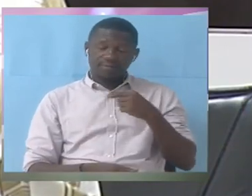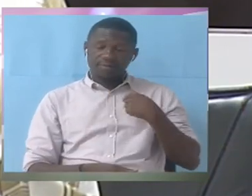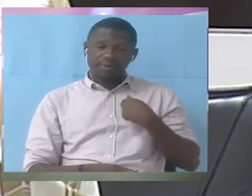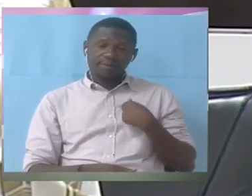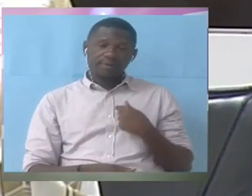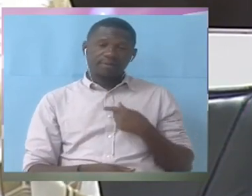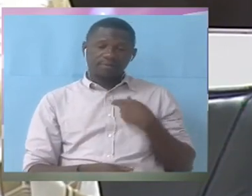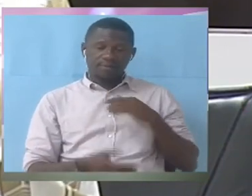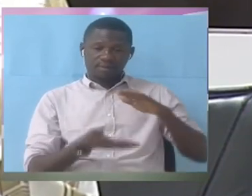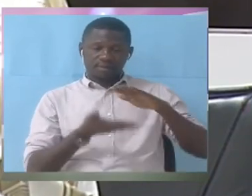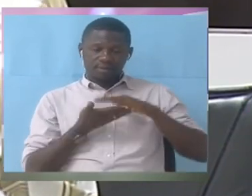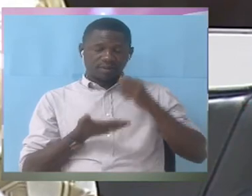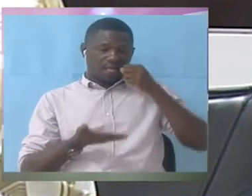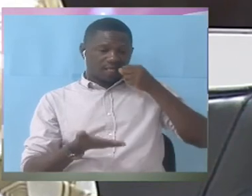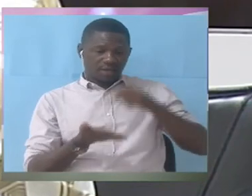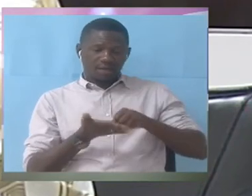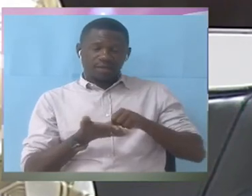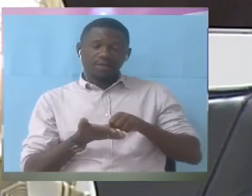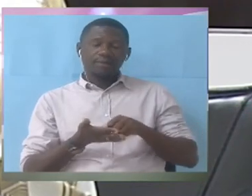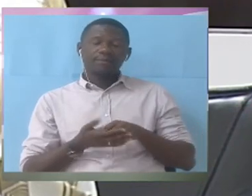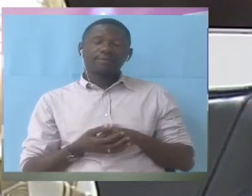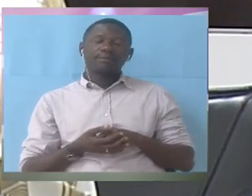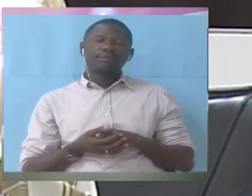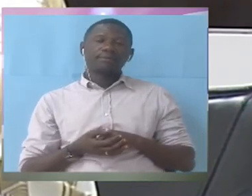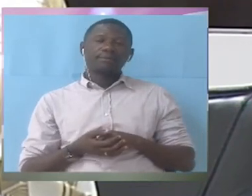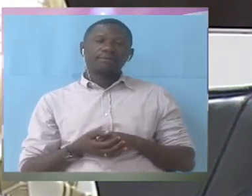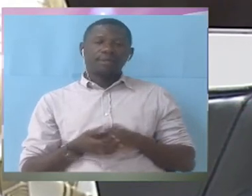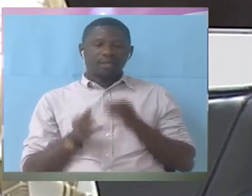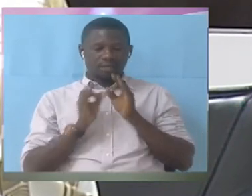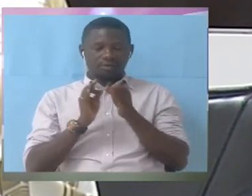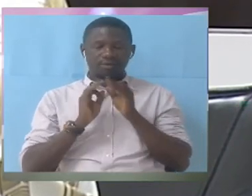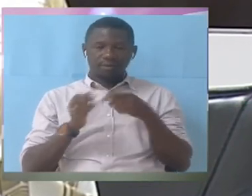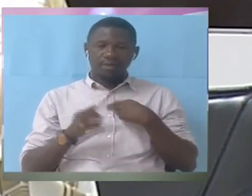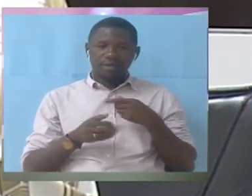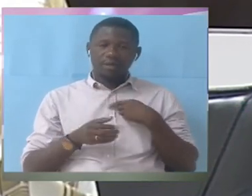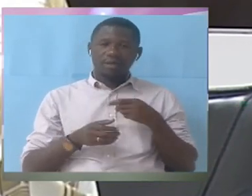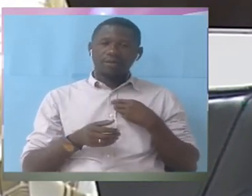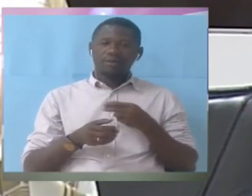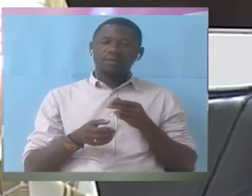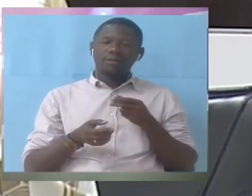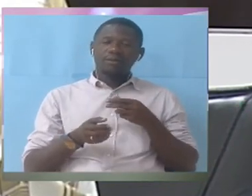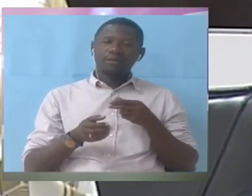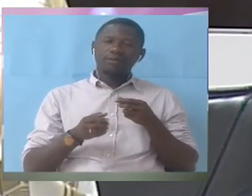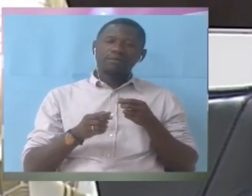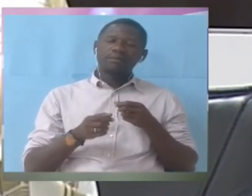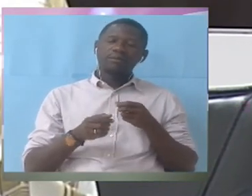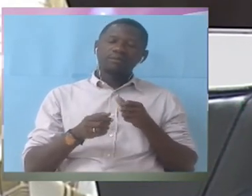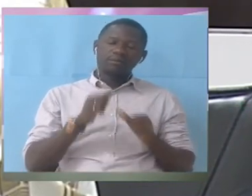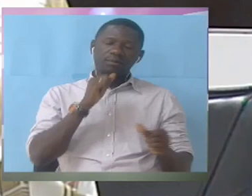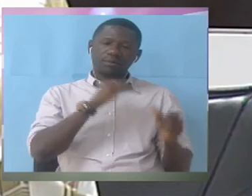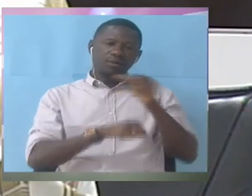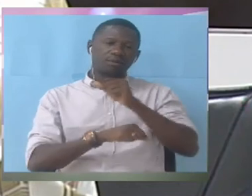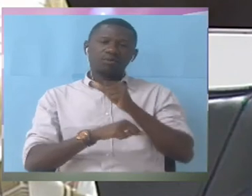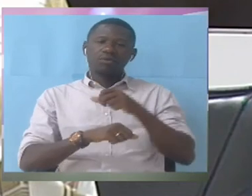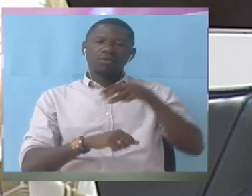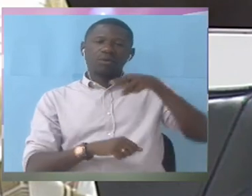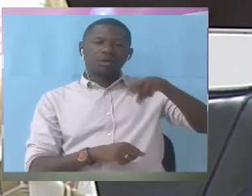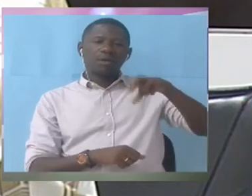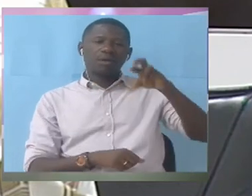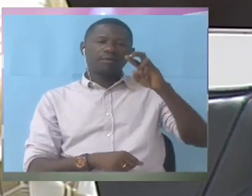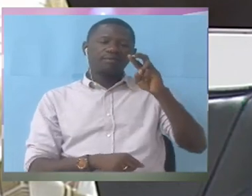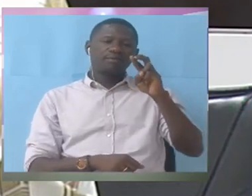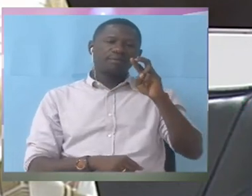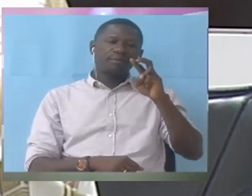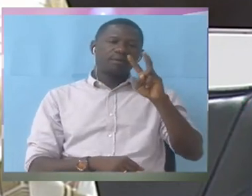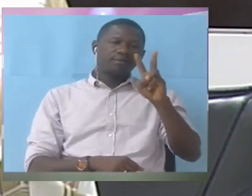I received a letter. Ma daldi jot letter. Telling me that I had been redeployed to the Royal Victoria Hospital. Ci